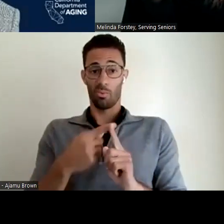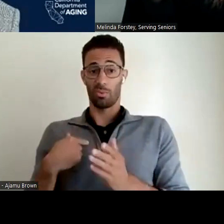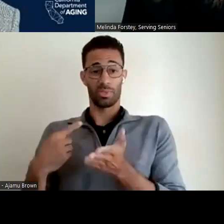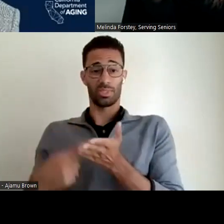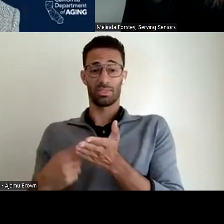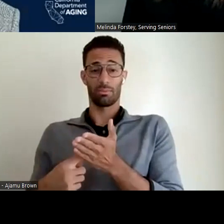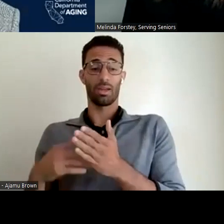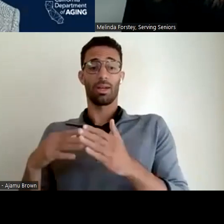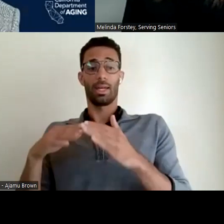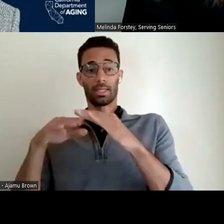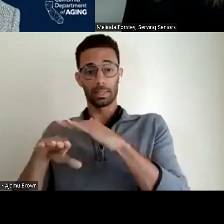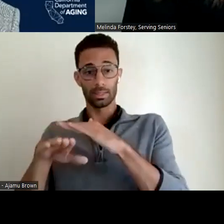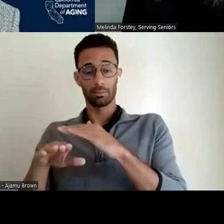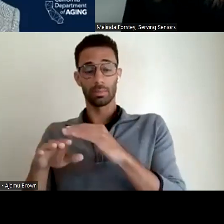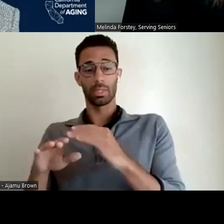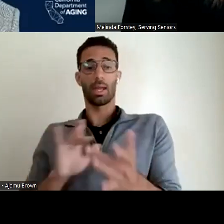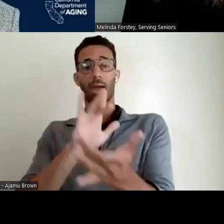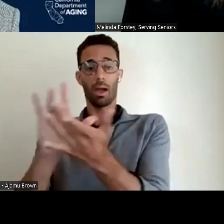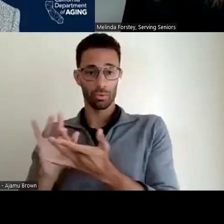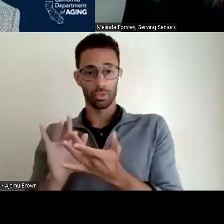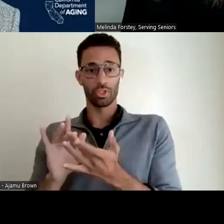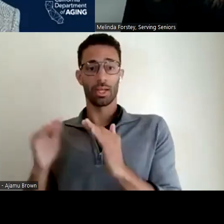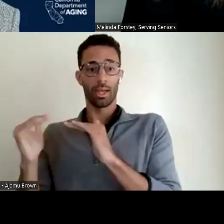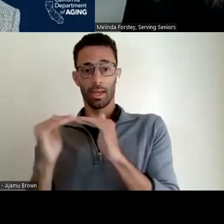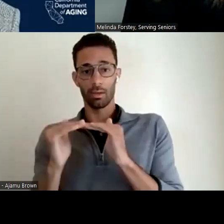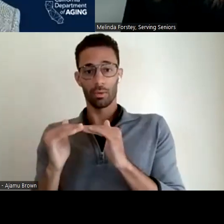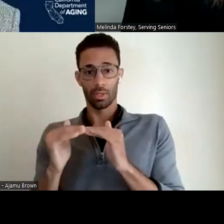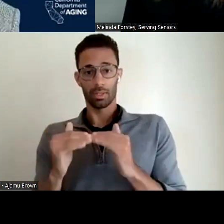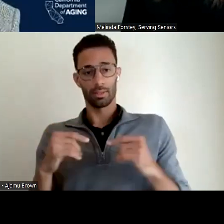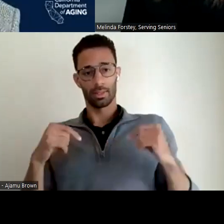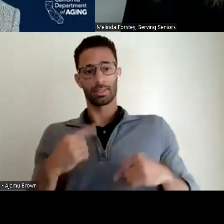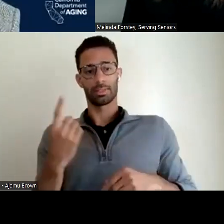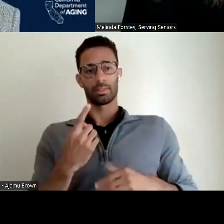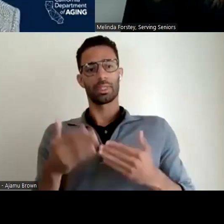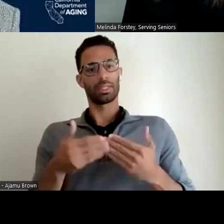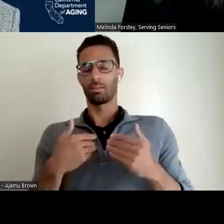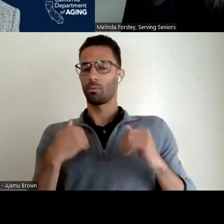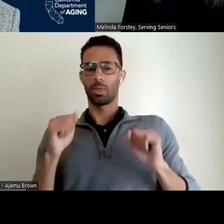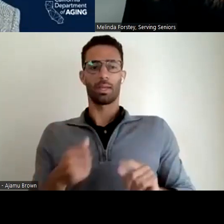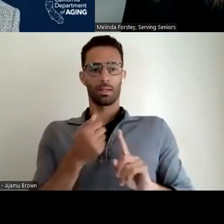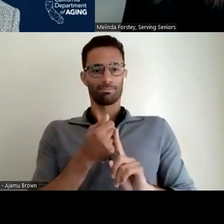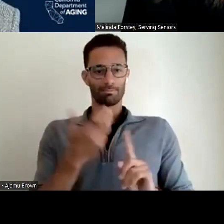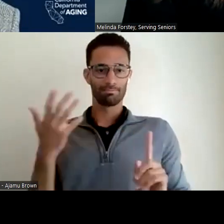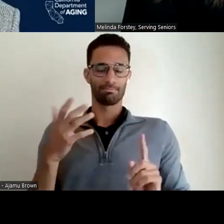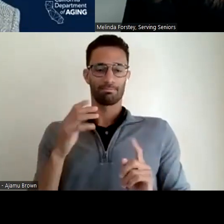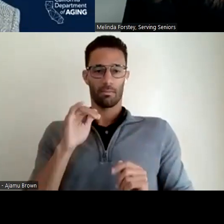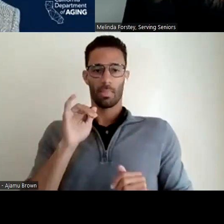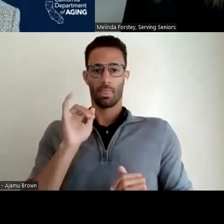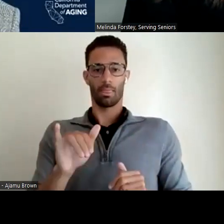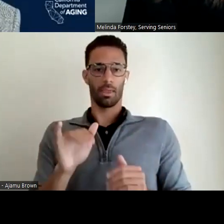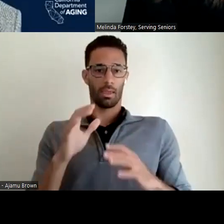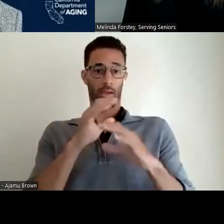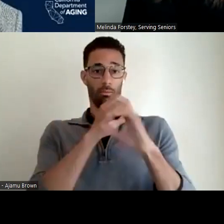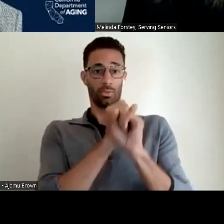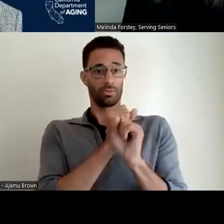and equity, we're the good guys. This is something easy. We can explain what those abbreviations mean. And I'm going to get